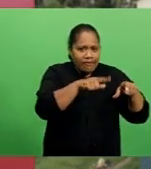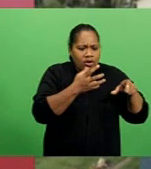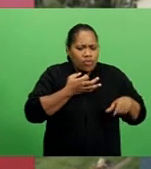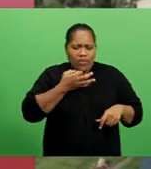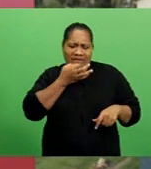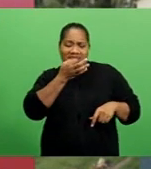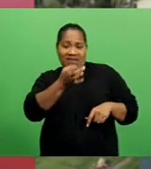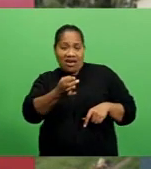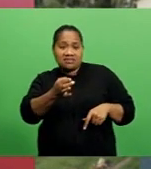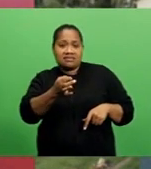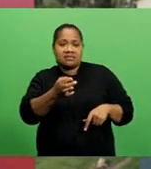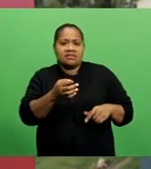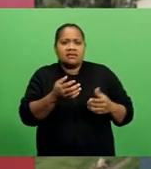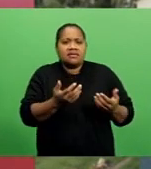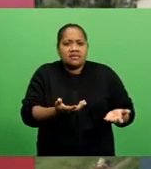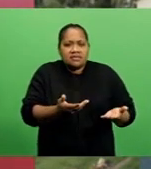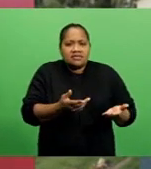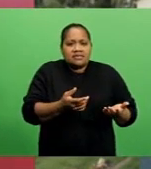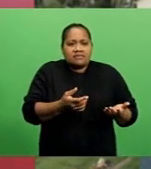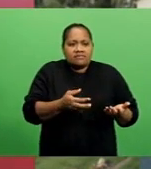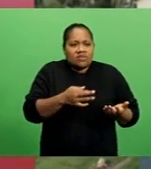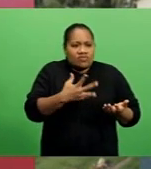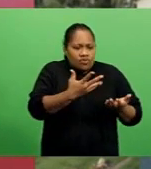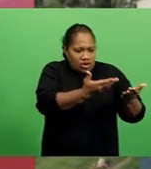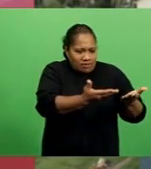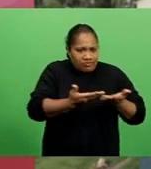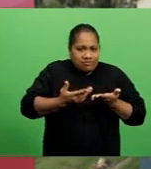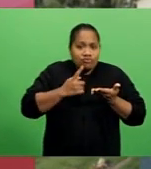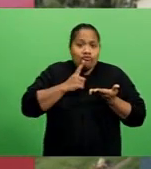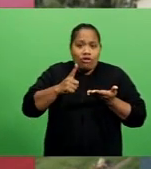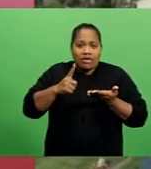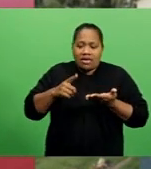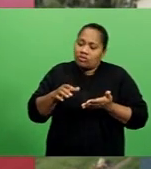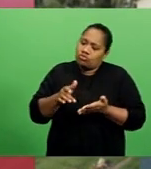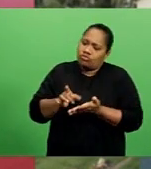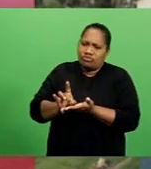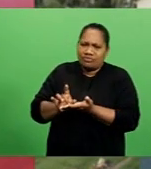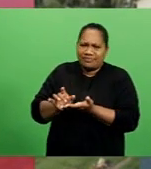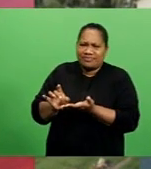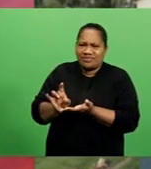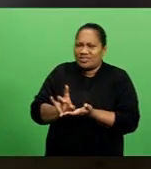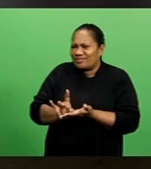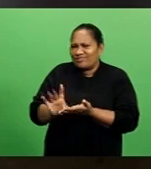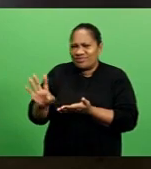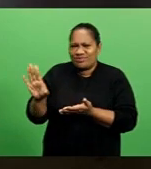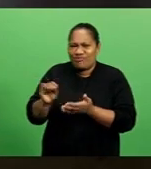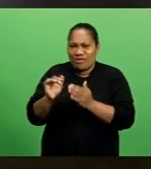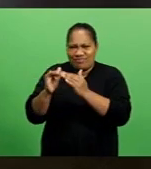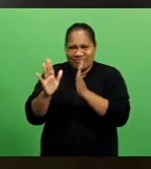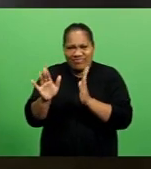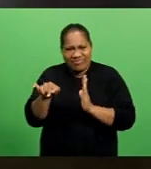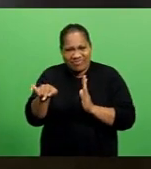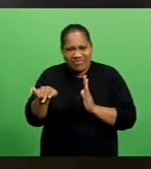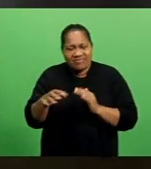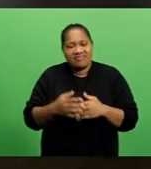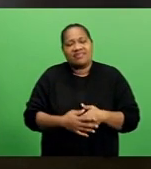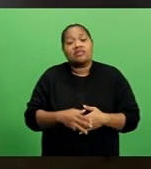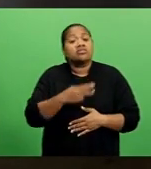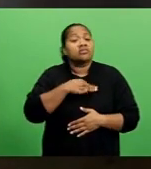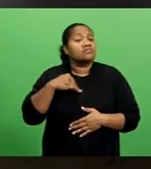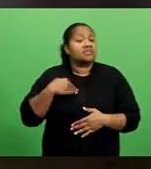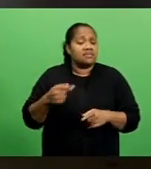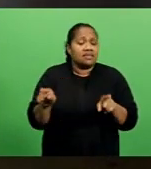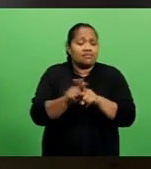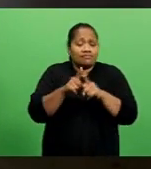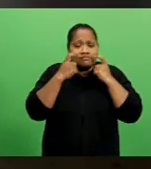take eviction orders for their removal, complete removal. The minister has also revealed the